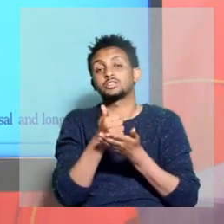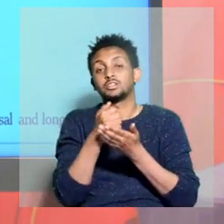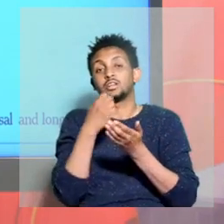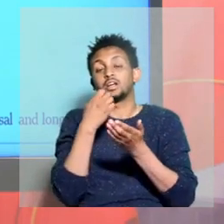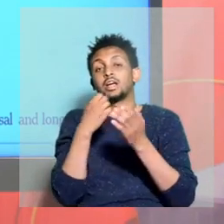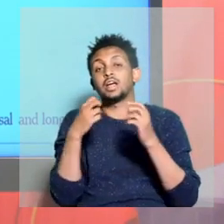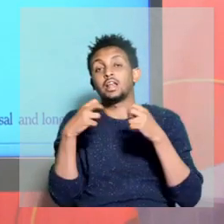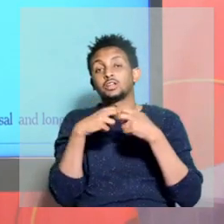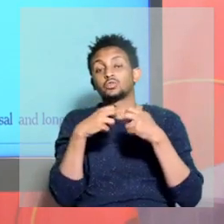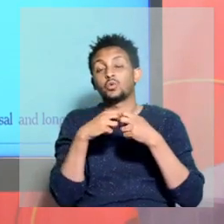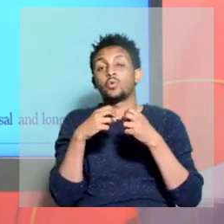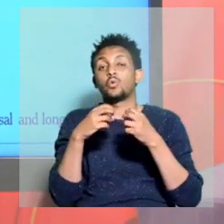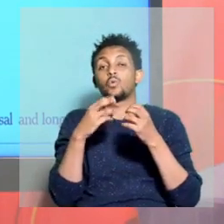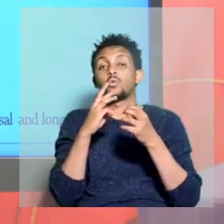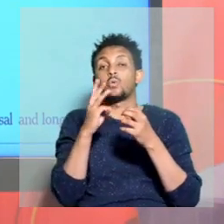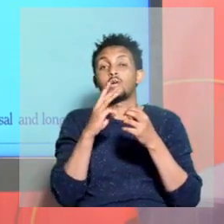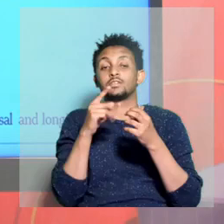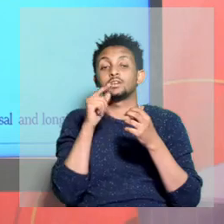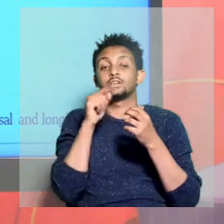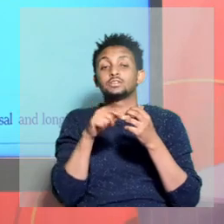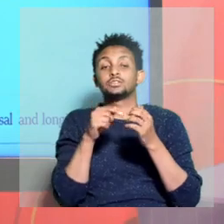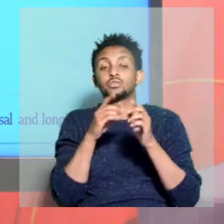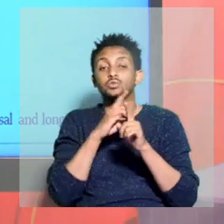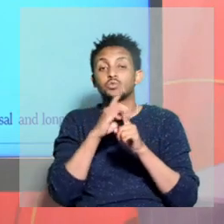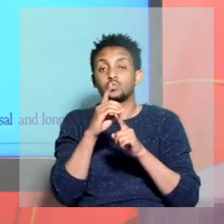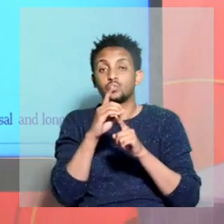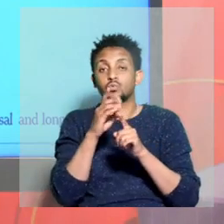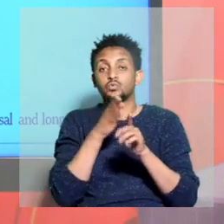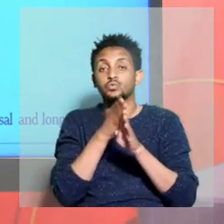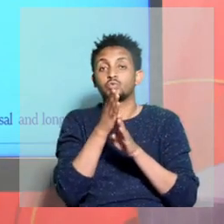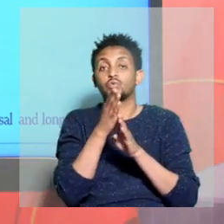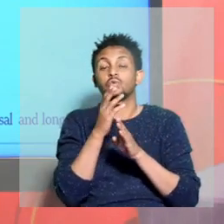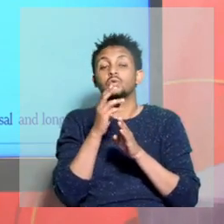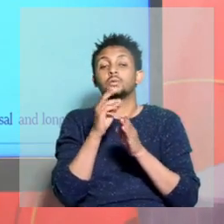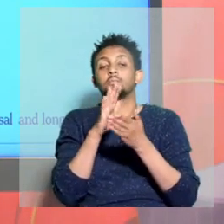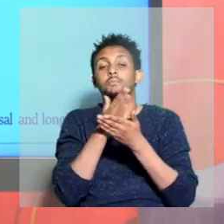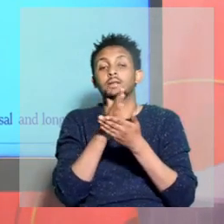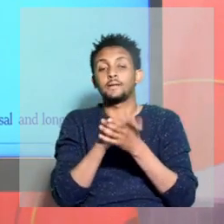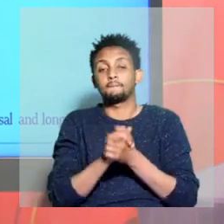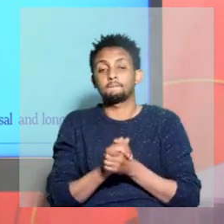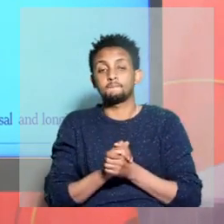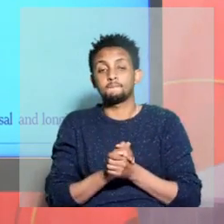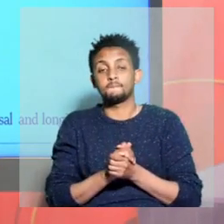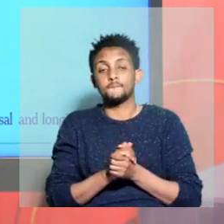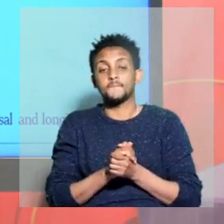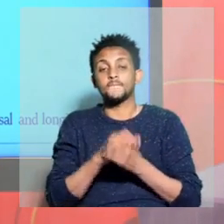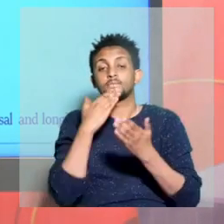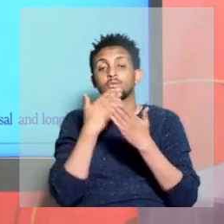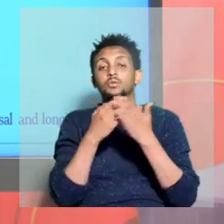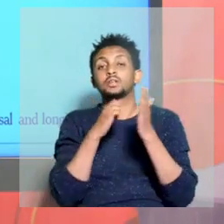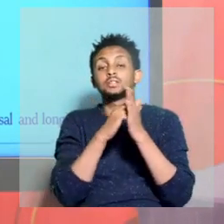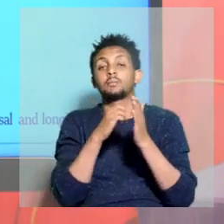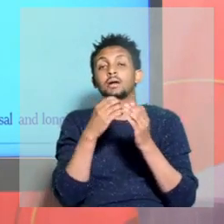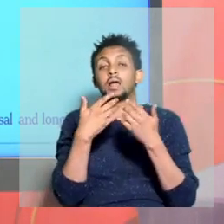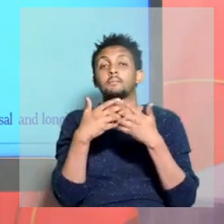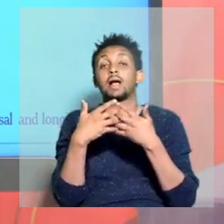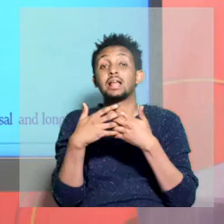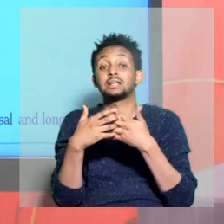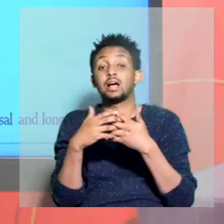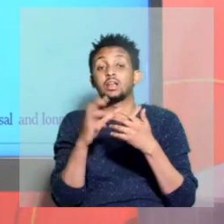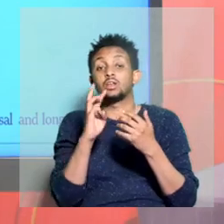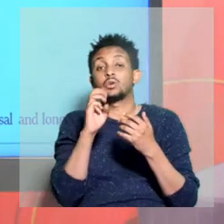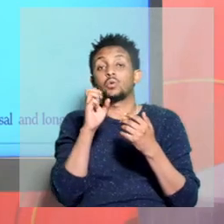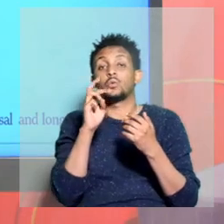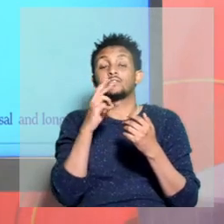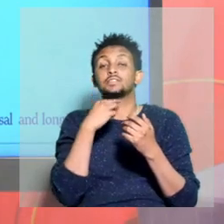Electromagnetic waves are waves which can propagate through vacuum as well as through medium. The good example of mechanical